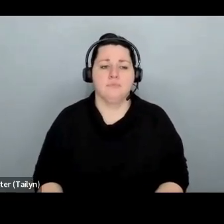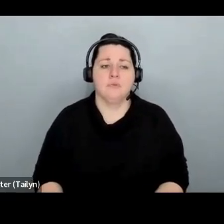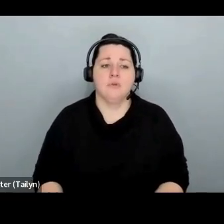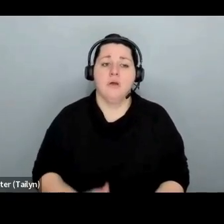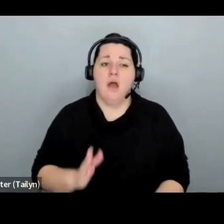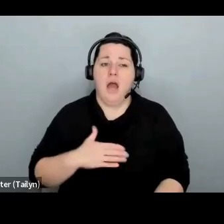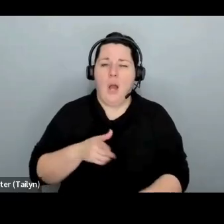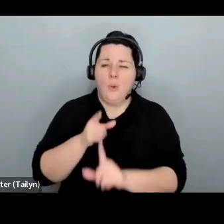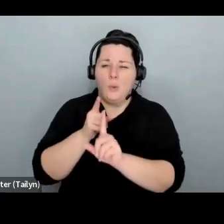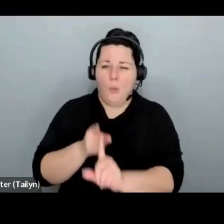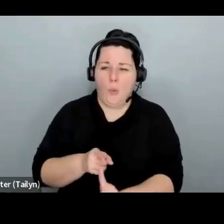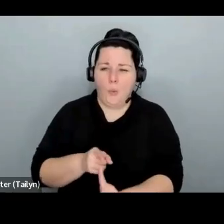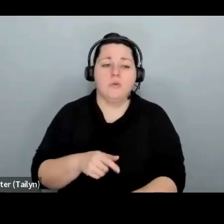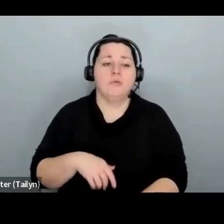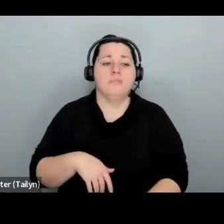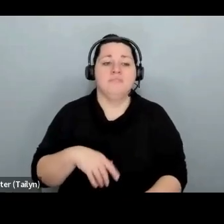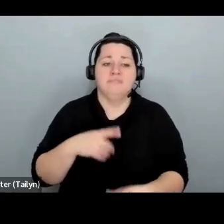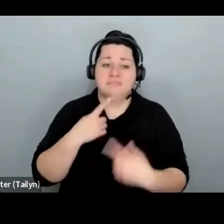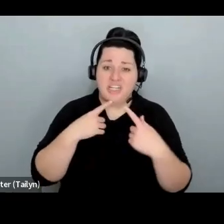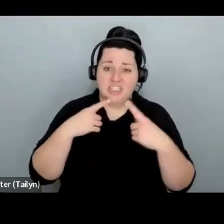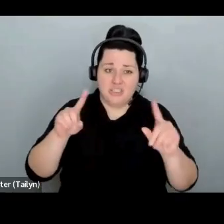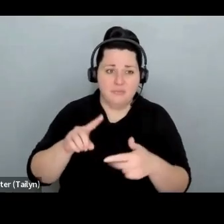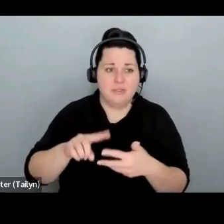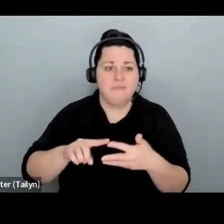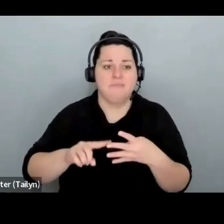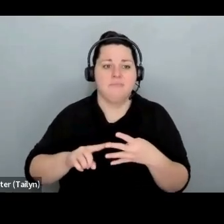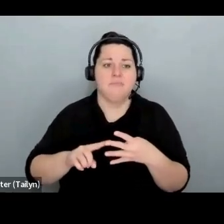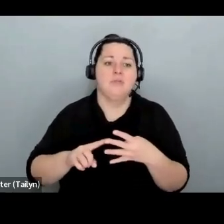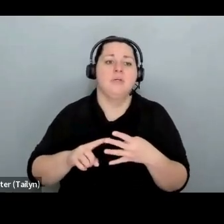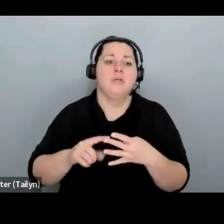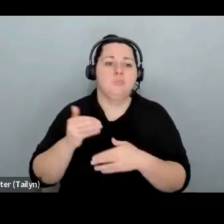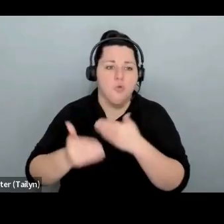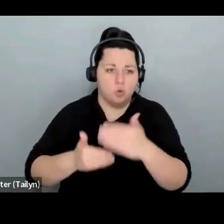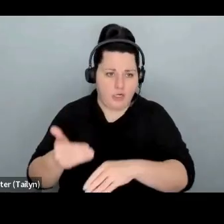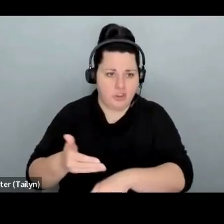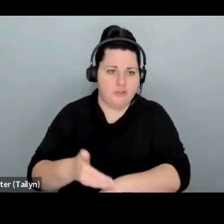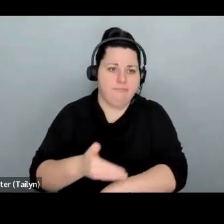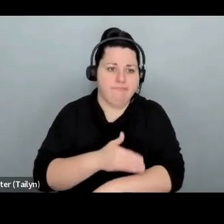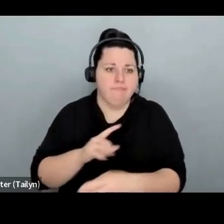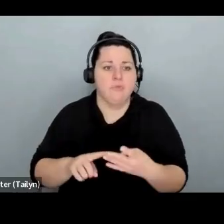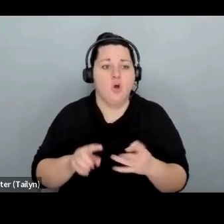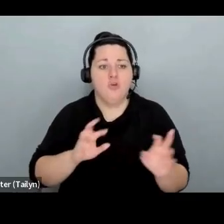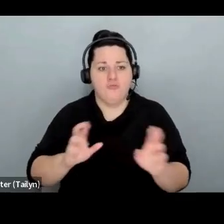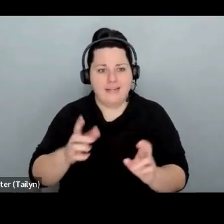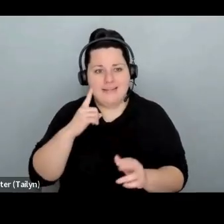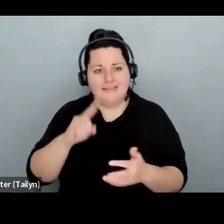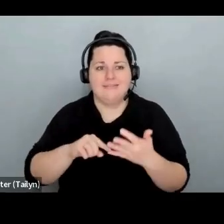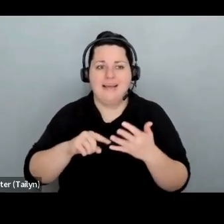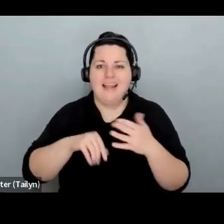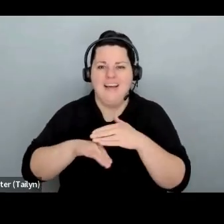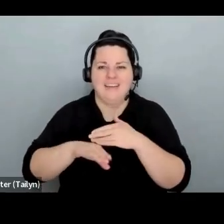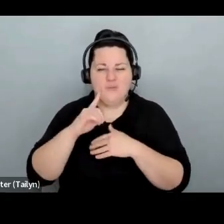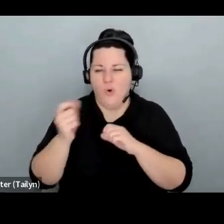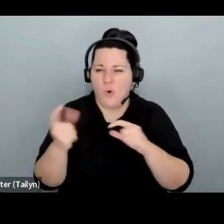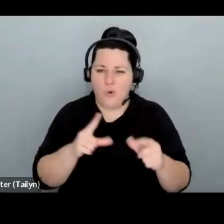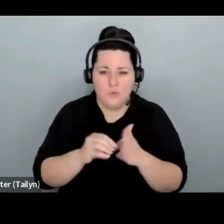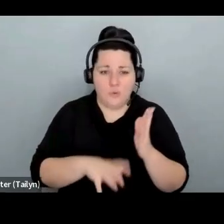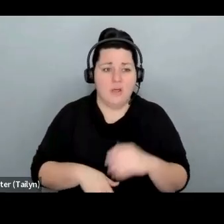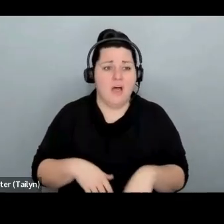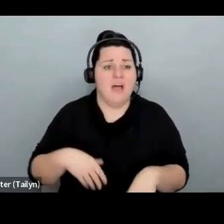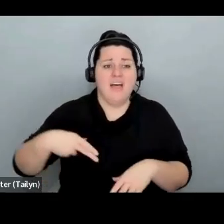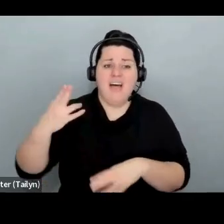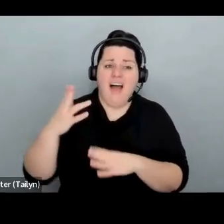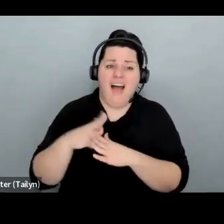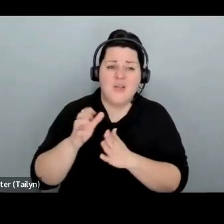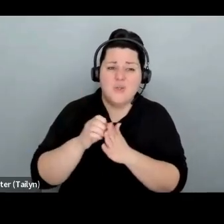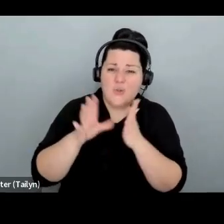Our goals are achievement, progression, readiness, and access for all students. Highest student